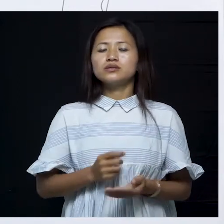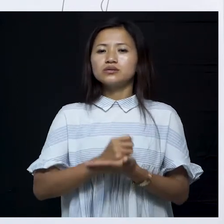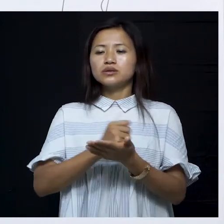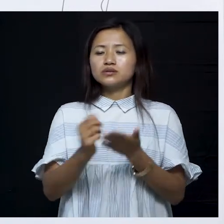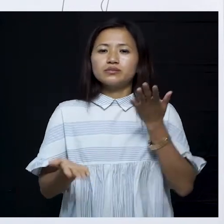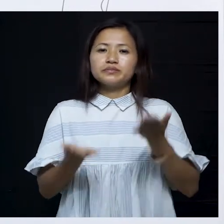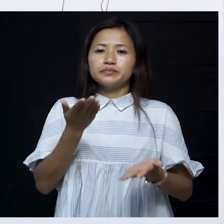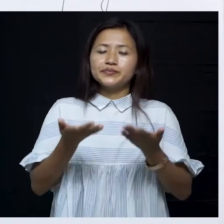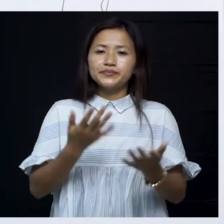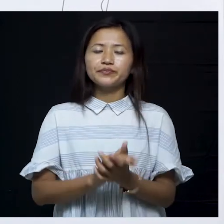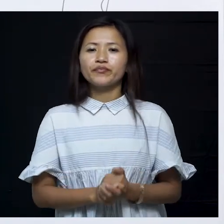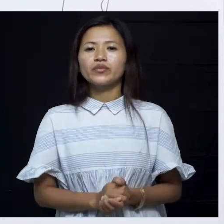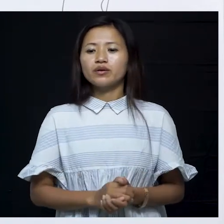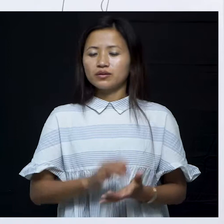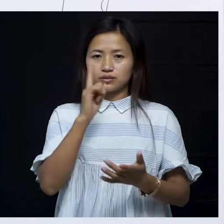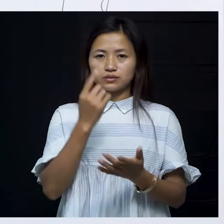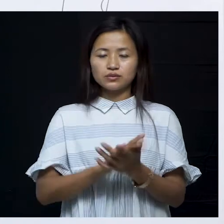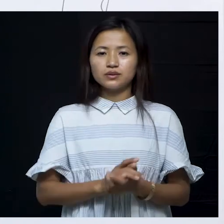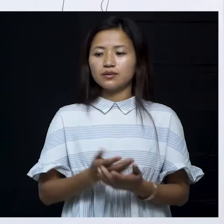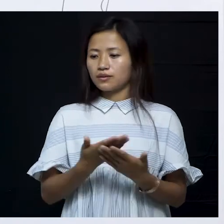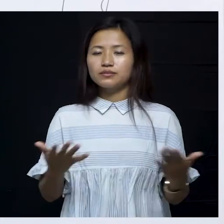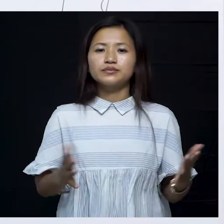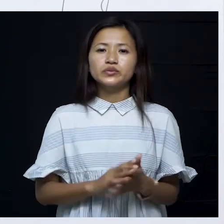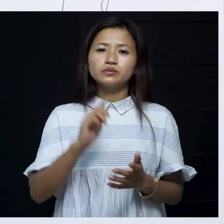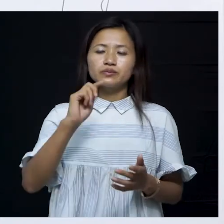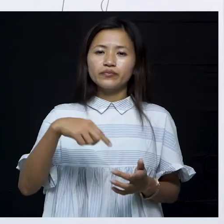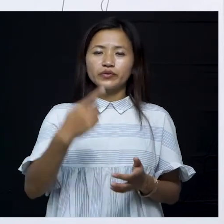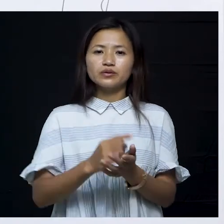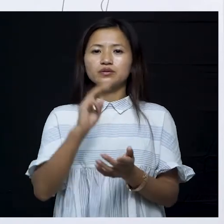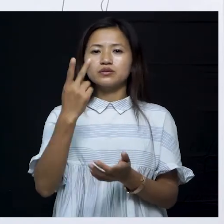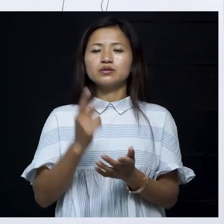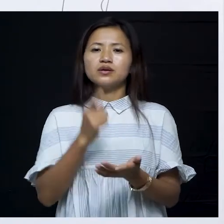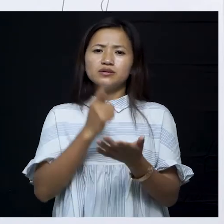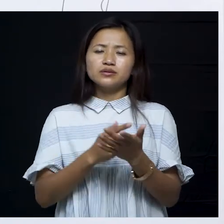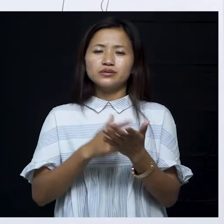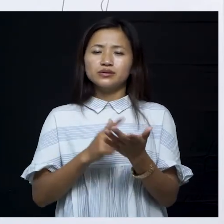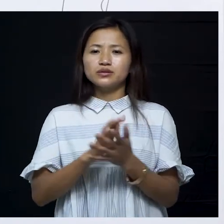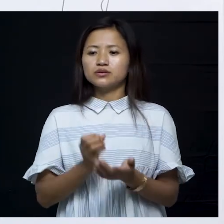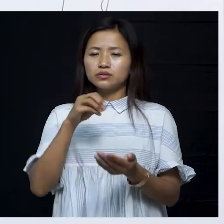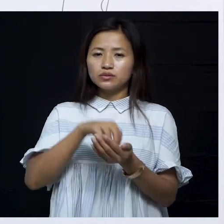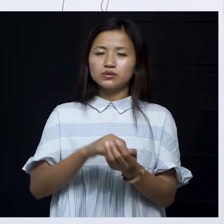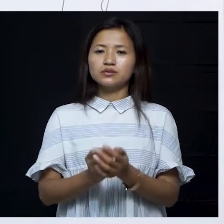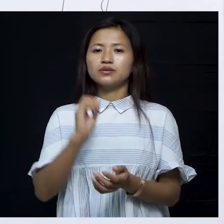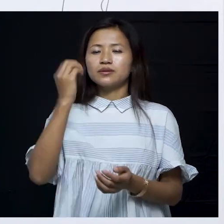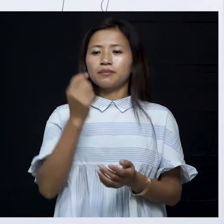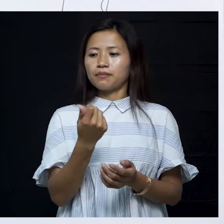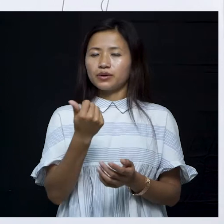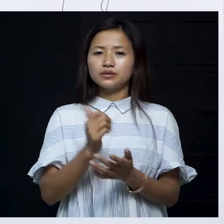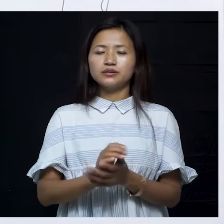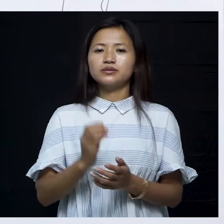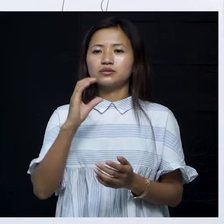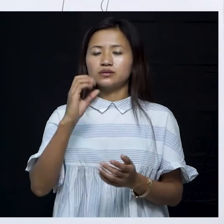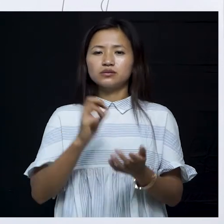to balance, all right? So that is one thing. Then the next one is restricting disposable money incomes in the hands of